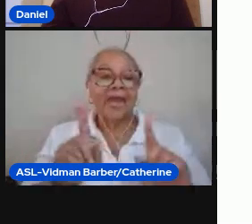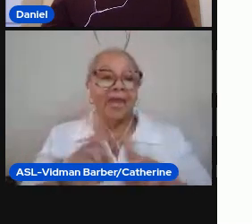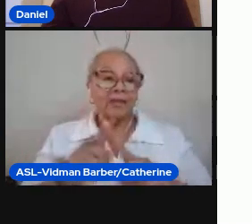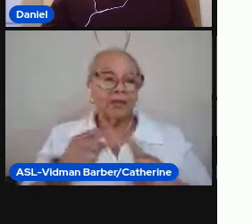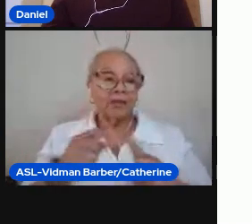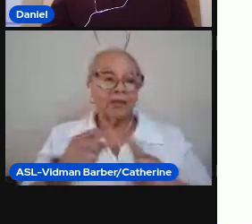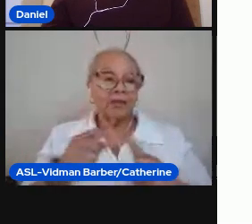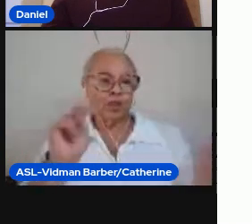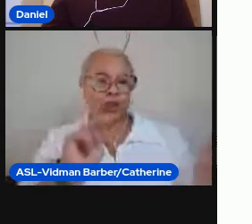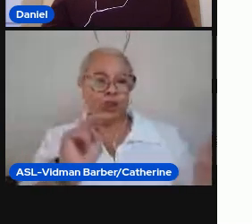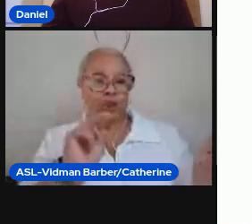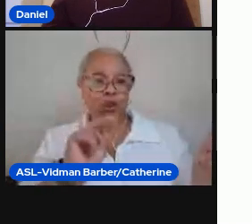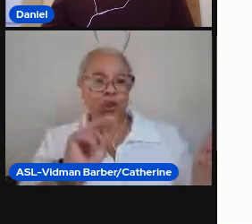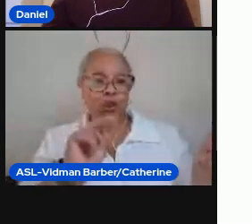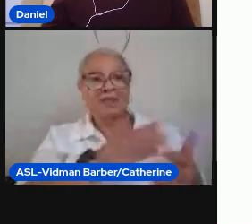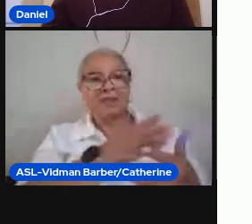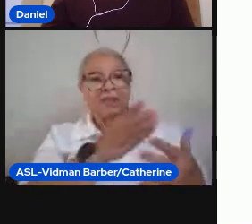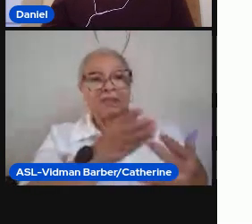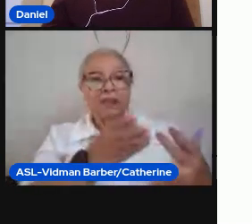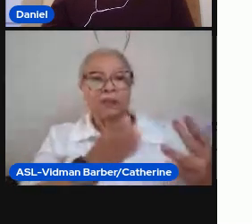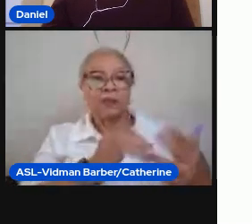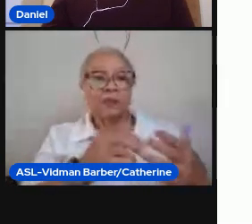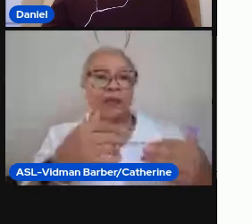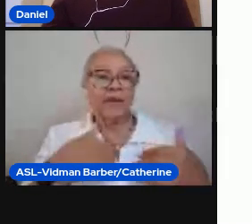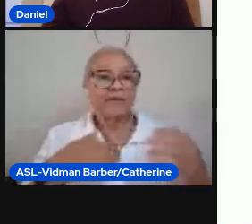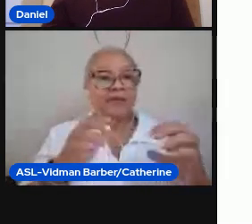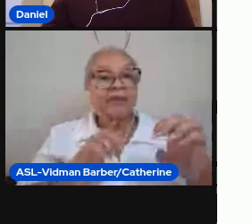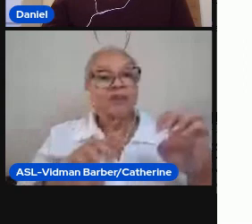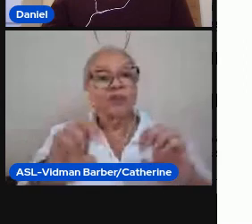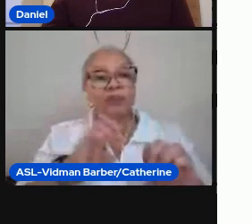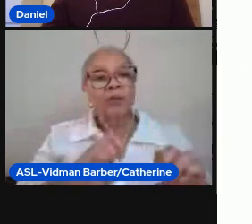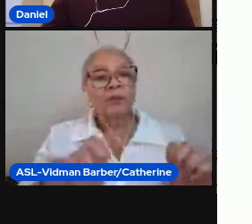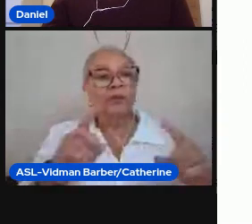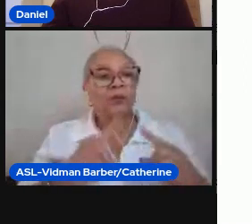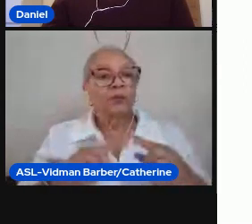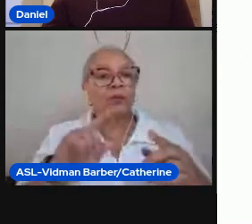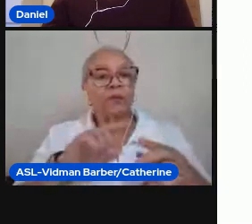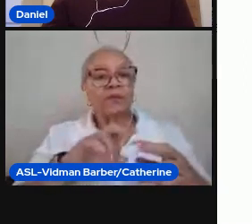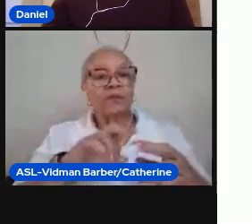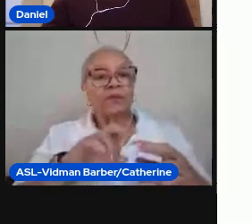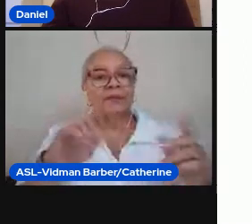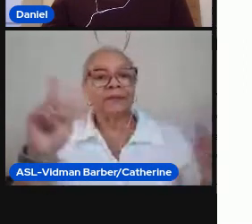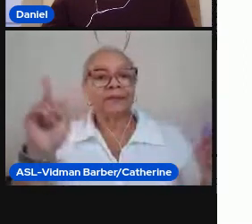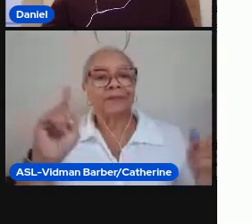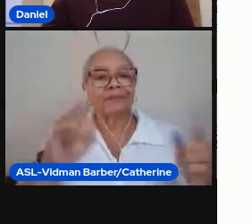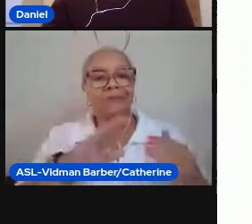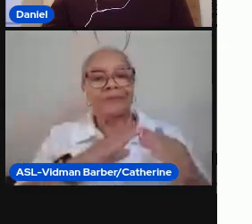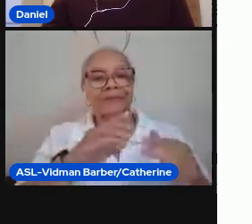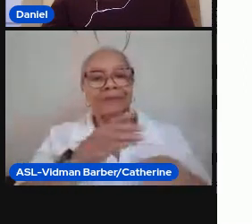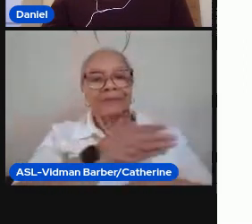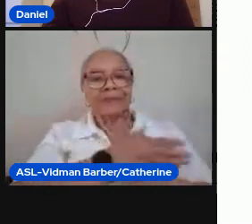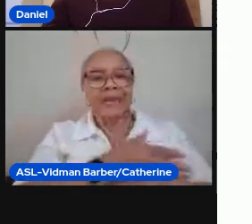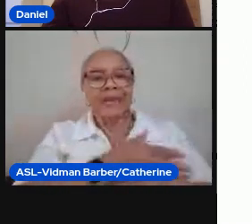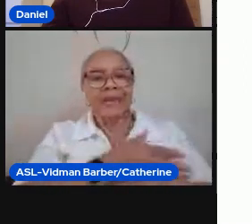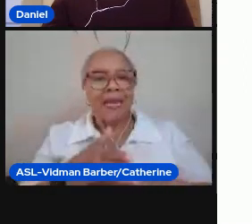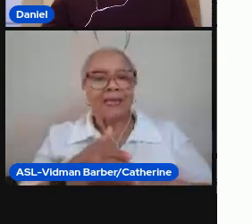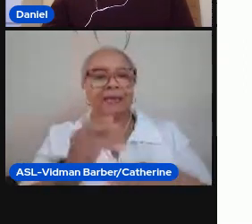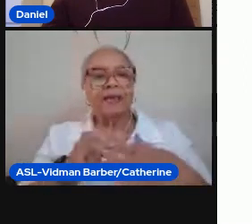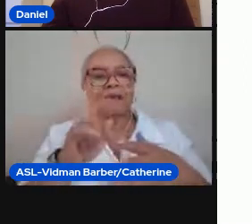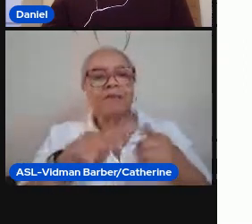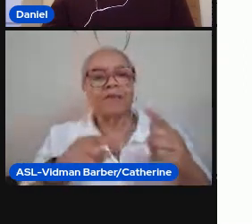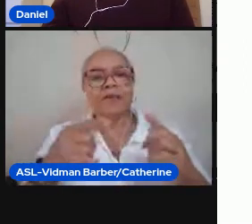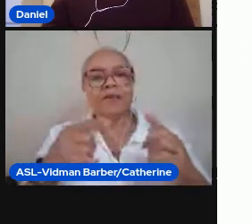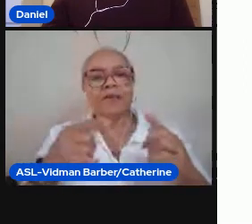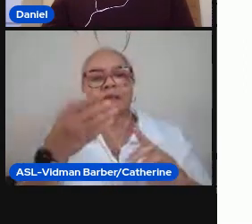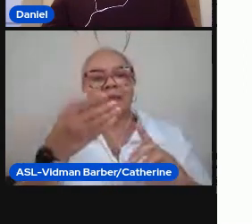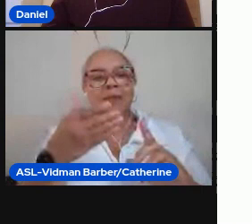these sequences and compared them to experimentally defined known binders to the components of this vaccine, we